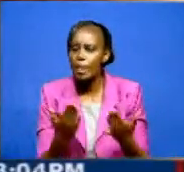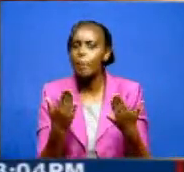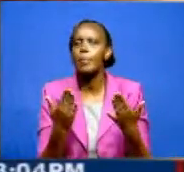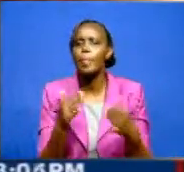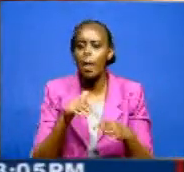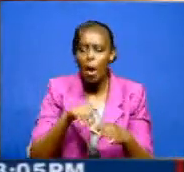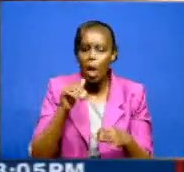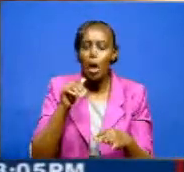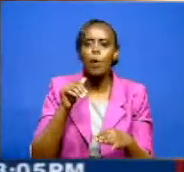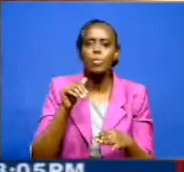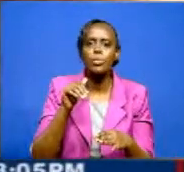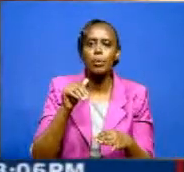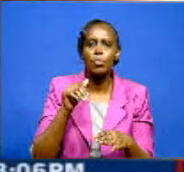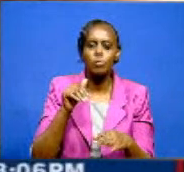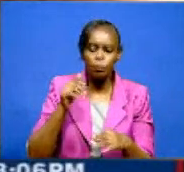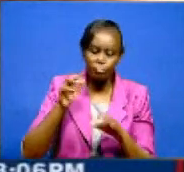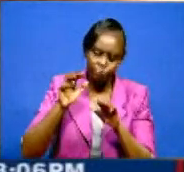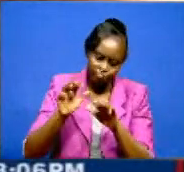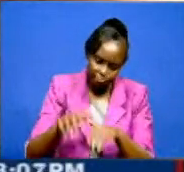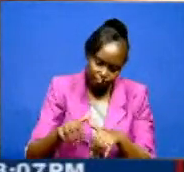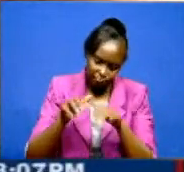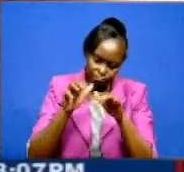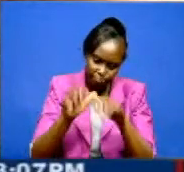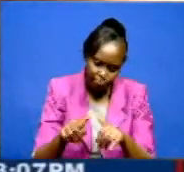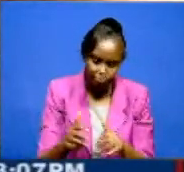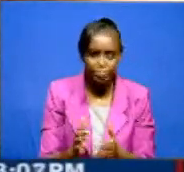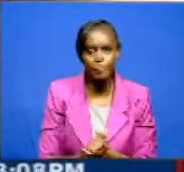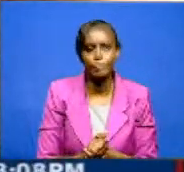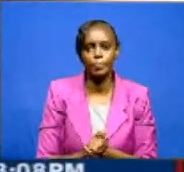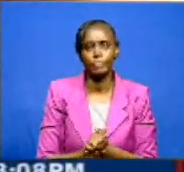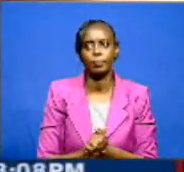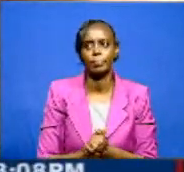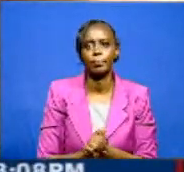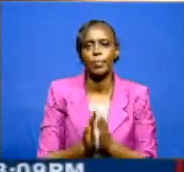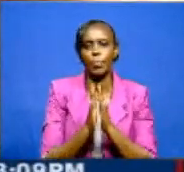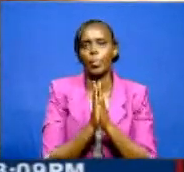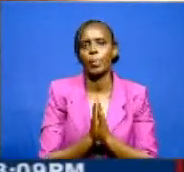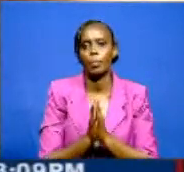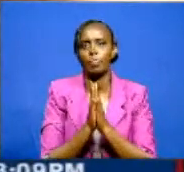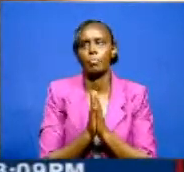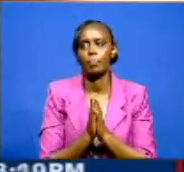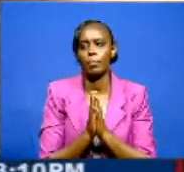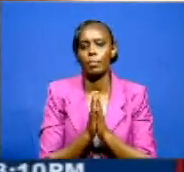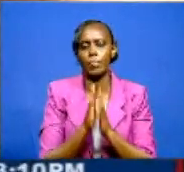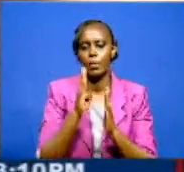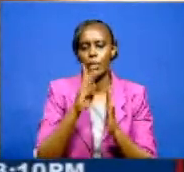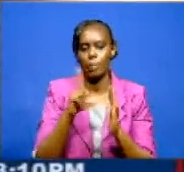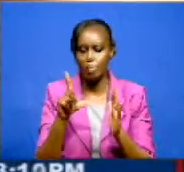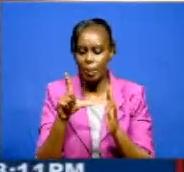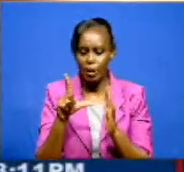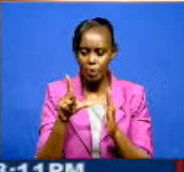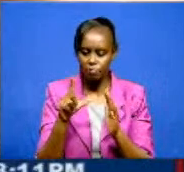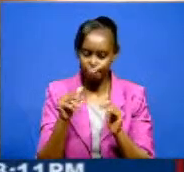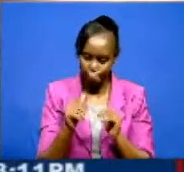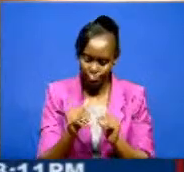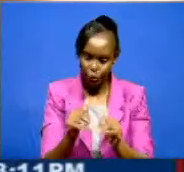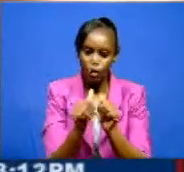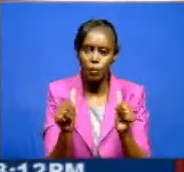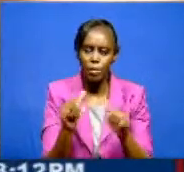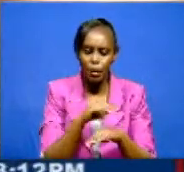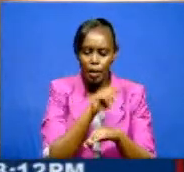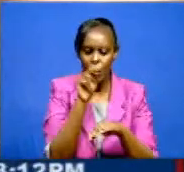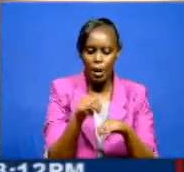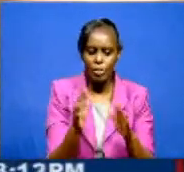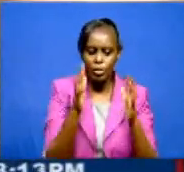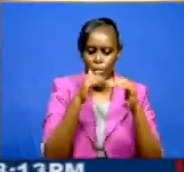out of tilling the land. Mr. Speaker, I pray that this bill is fast-tracked in the National